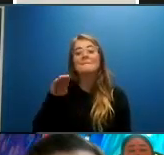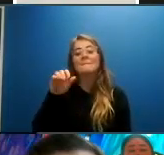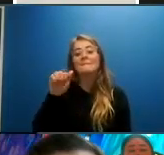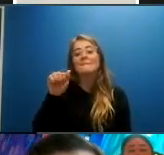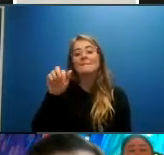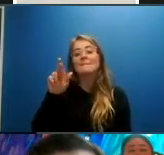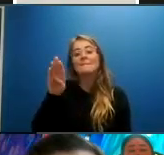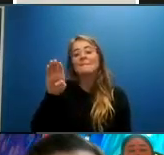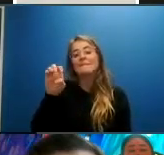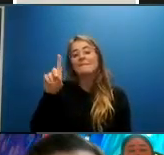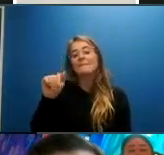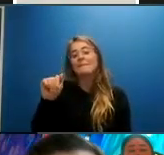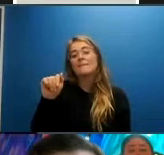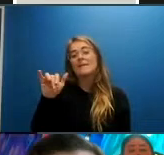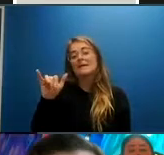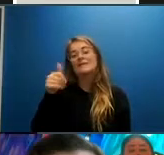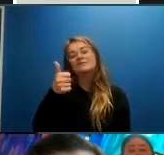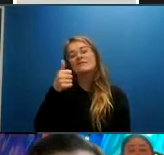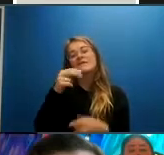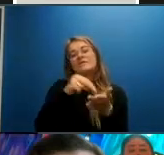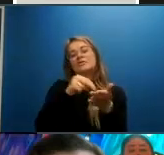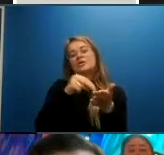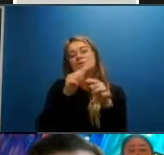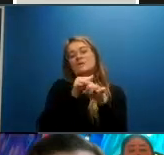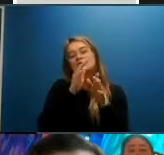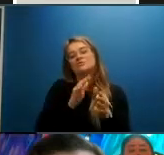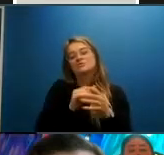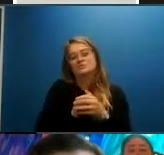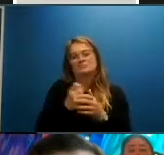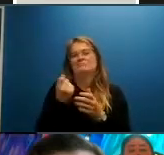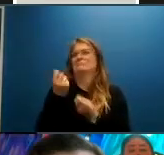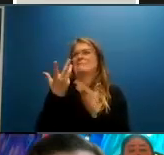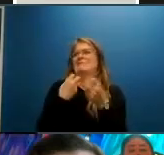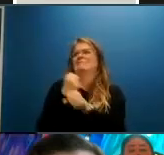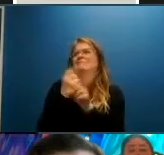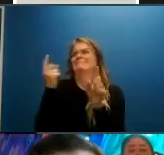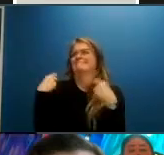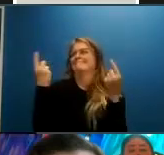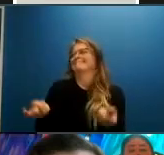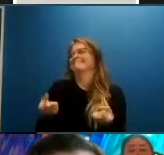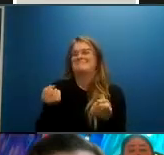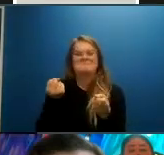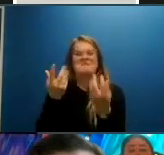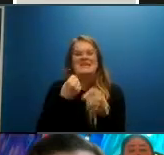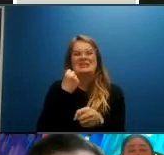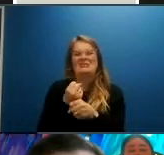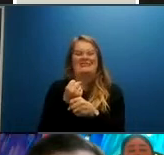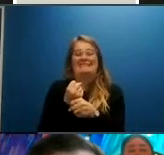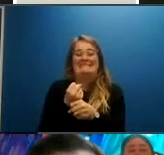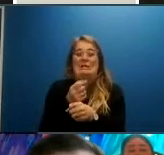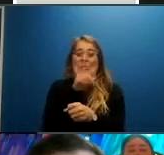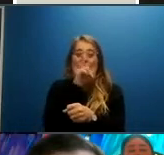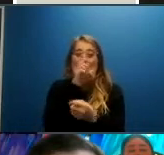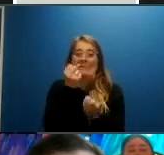Barb Eddy's a nurse practitioner. She's been working around here for, I don't know how many years actually, many years. Let's just leave it at